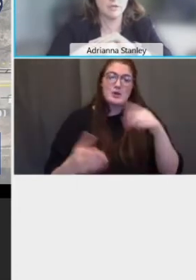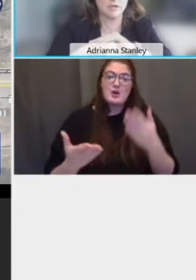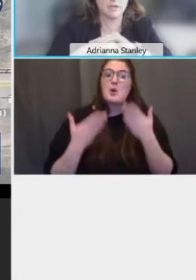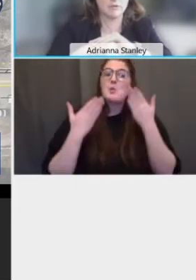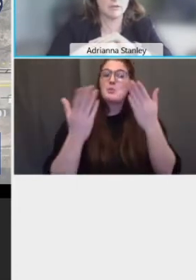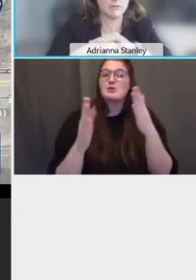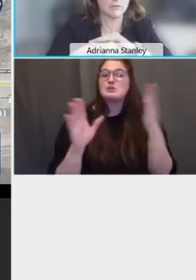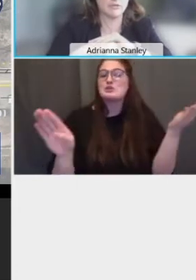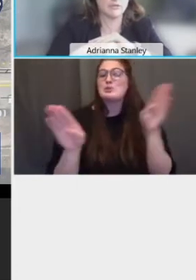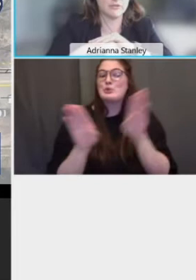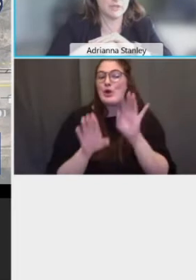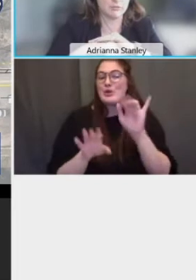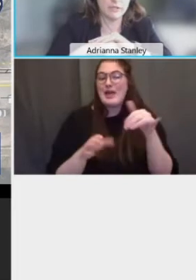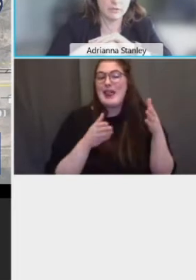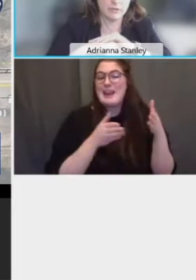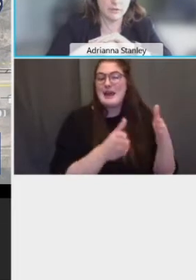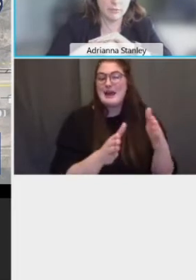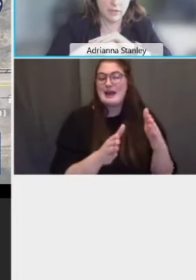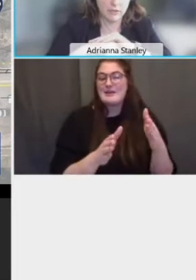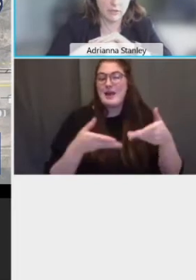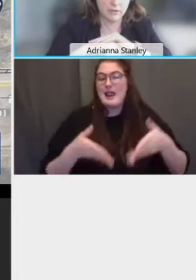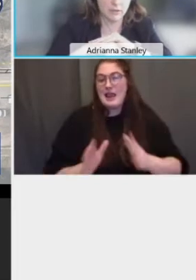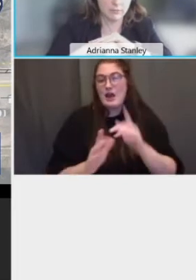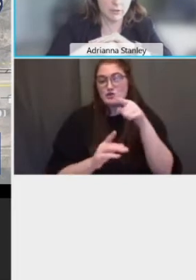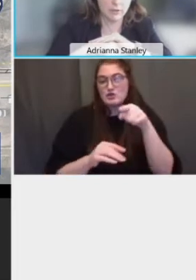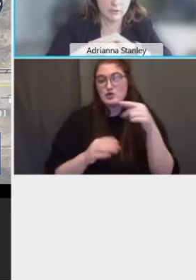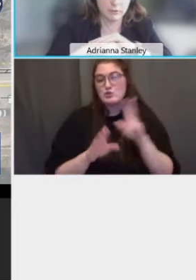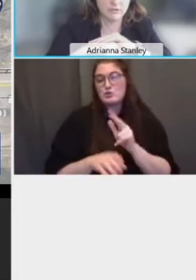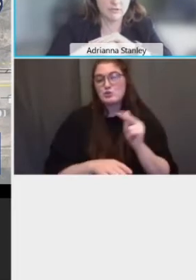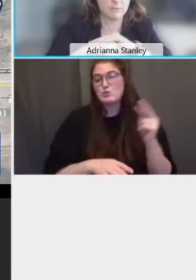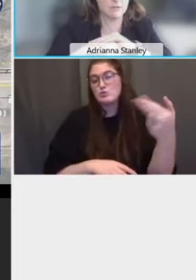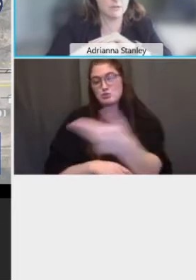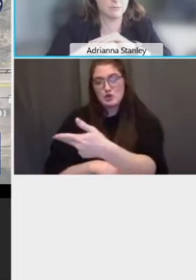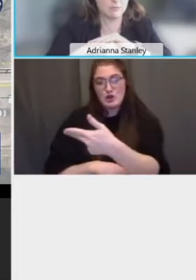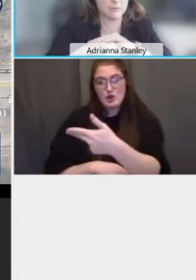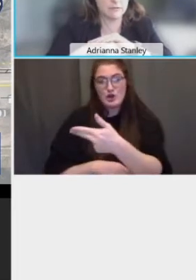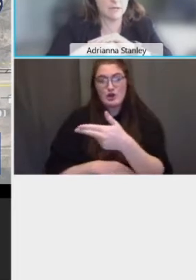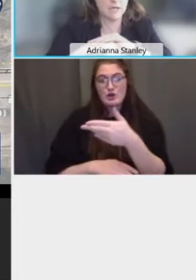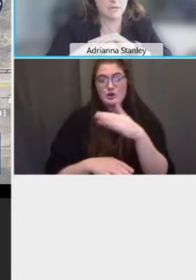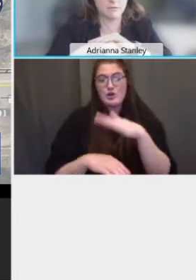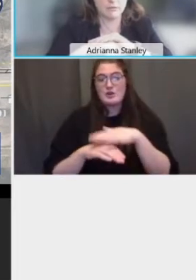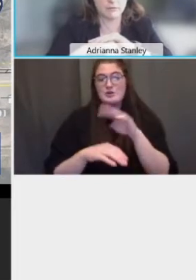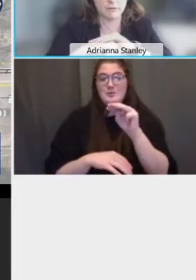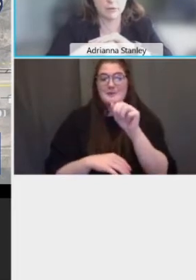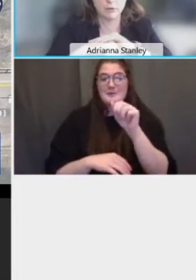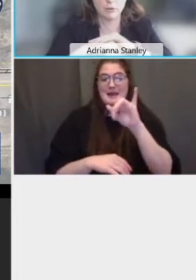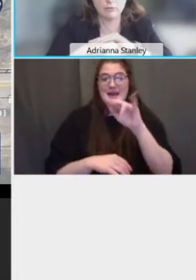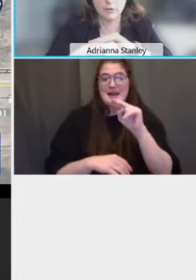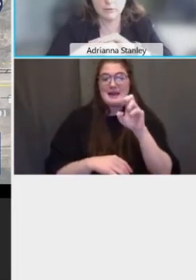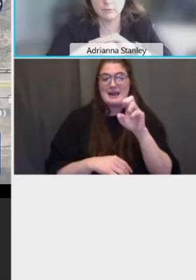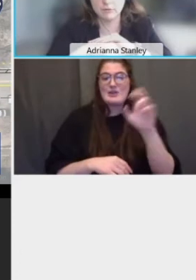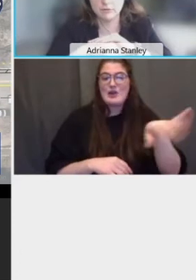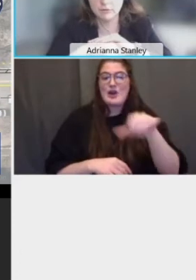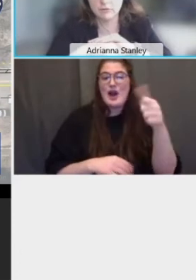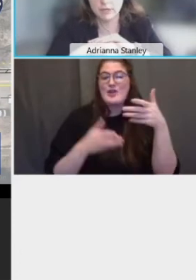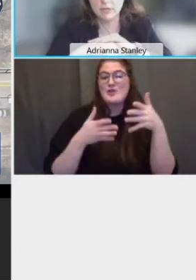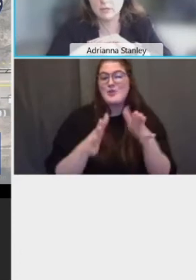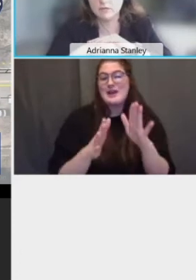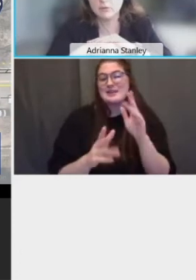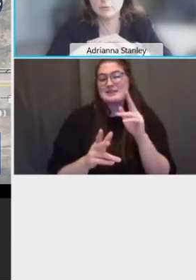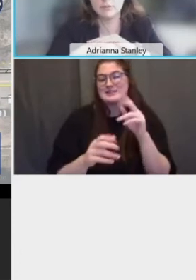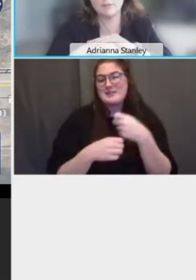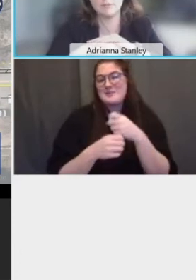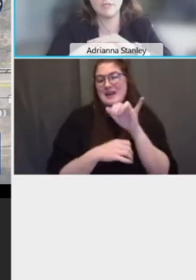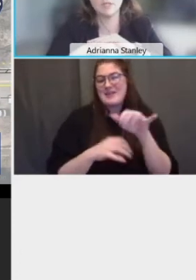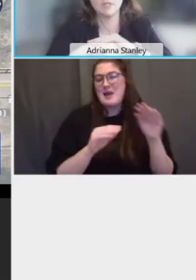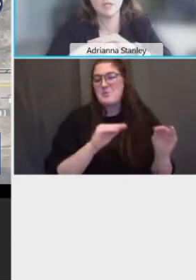lane that allows you to take a right turn onto Main. There are other ways to make this movement, and it was a very low volume of vehicles making